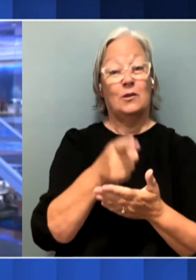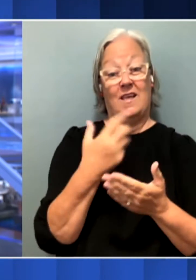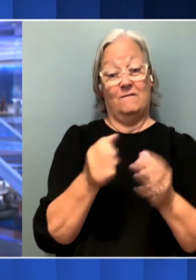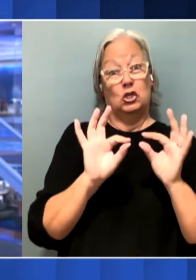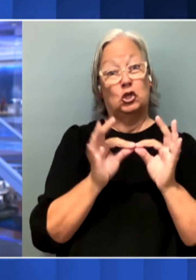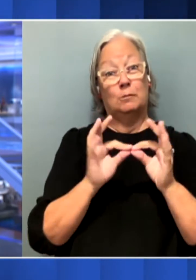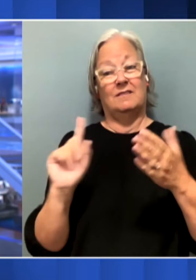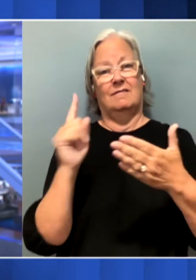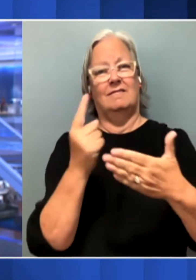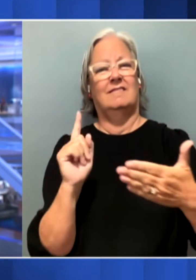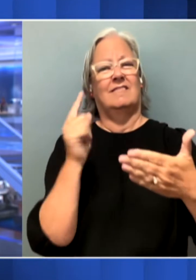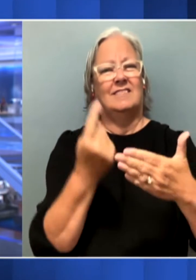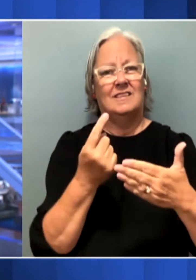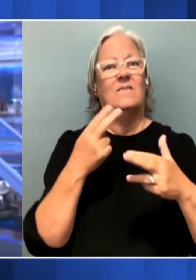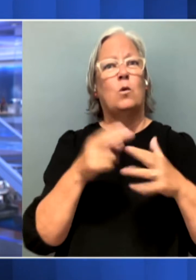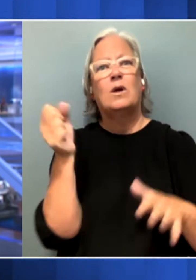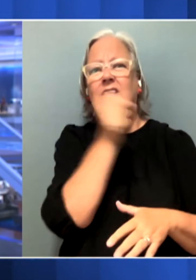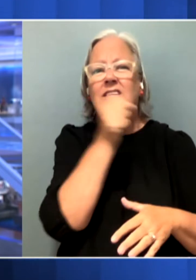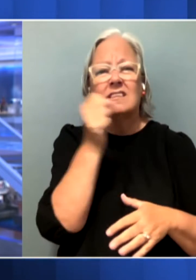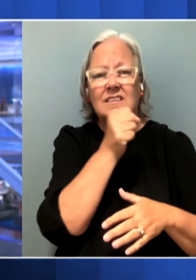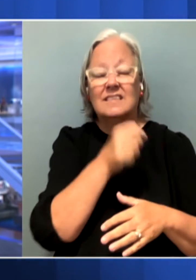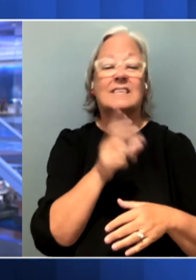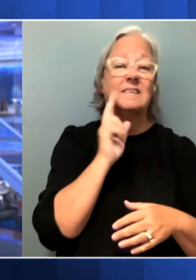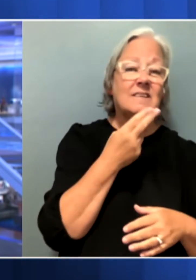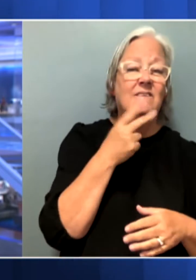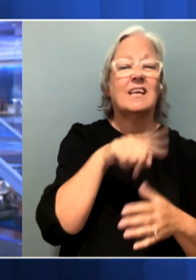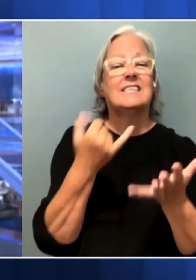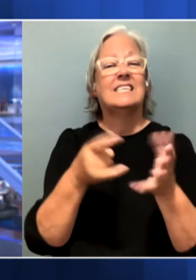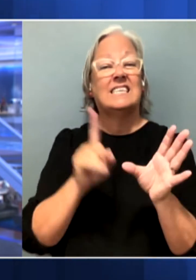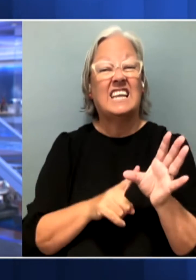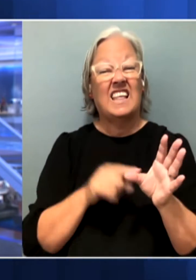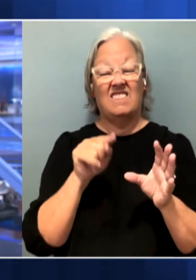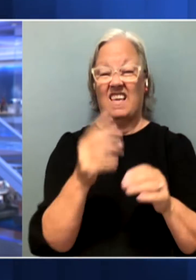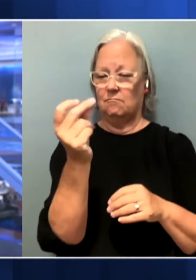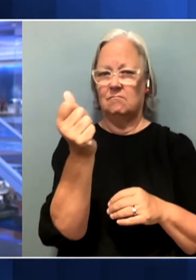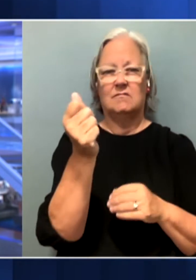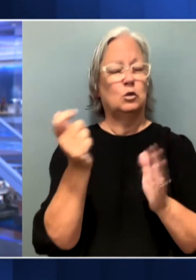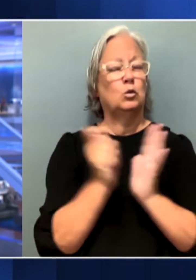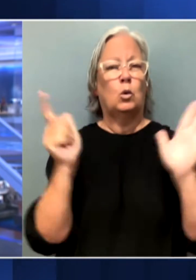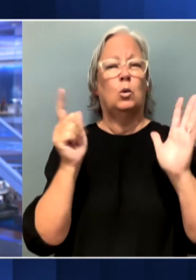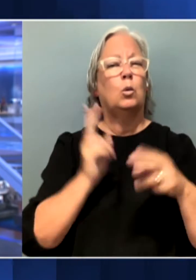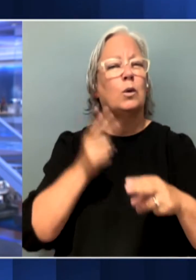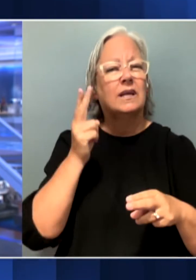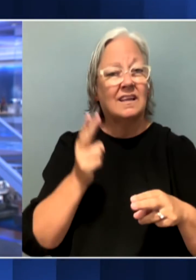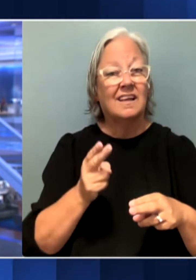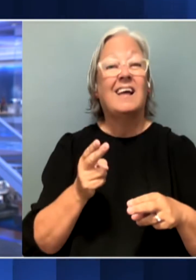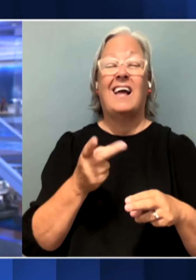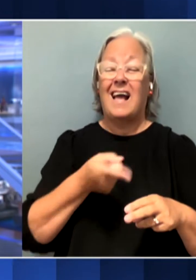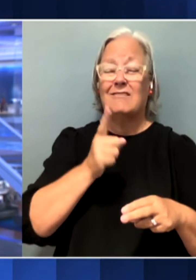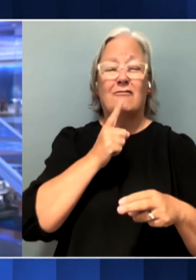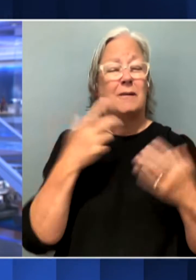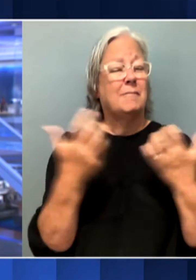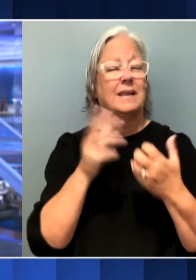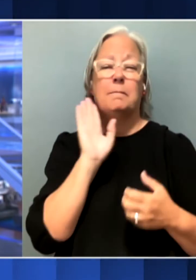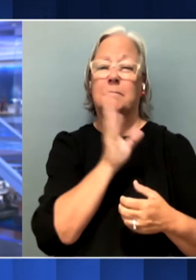shows. The deaf section for both Melbourne and Sydney shows sold out within seconds, and we know hundreds of people missed out, and they were so